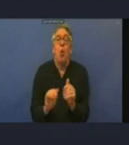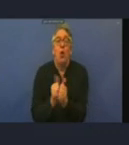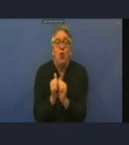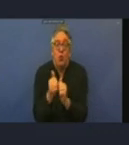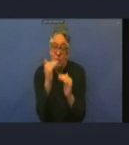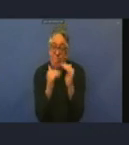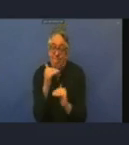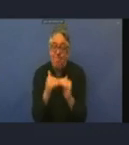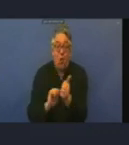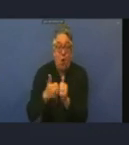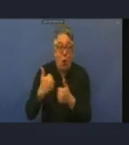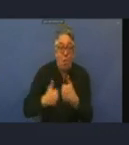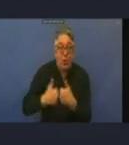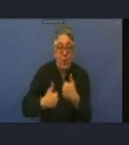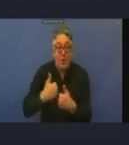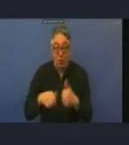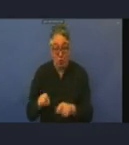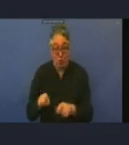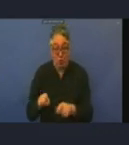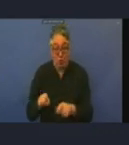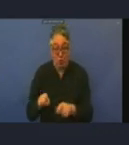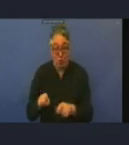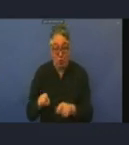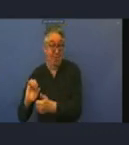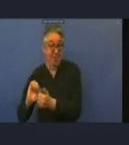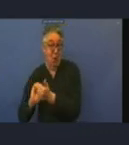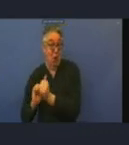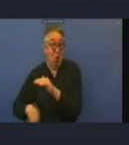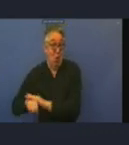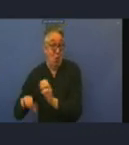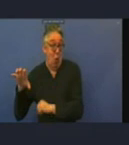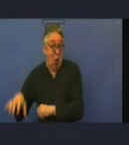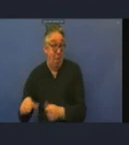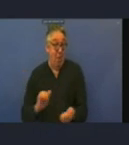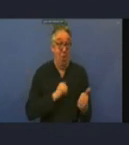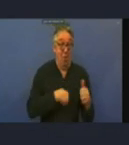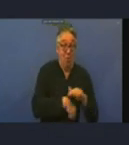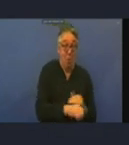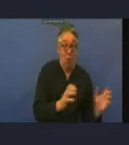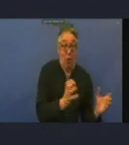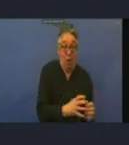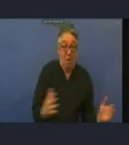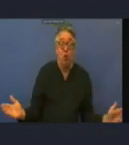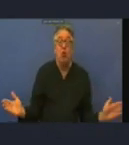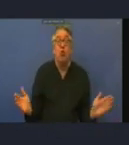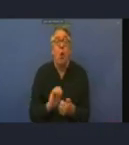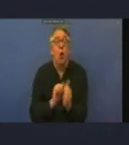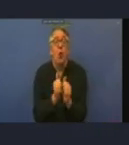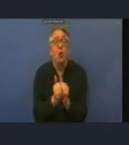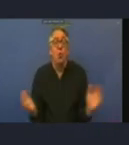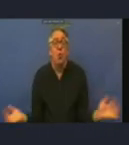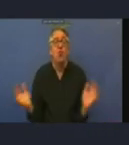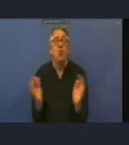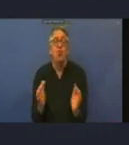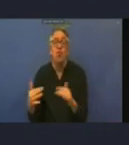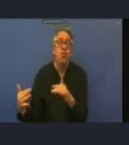participation of the different athletes, football clubs of the different countries. So this is a typical example that can be absolutely to be covered